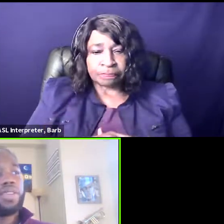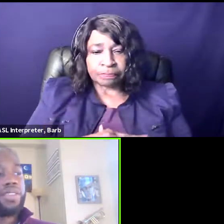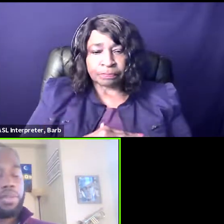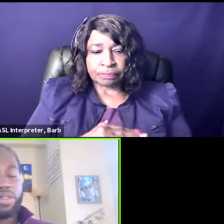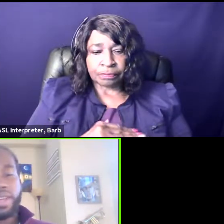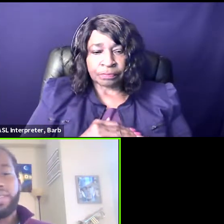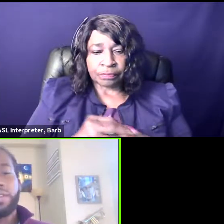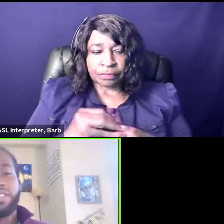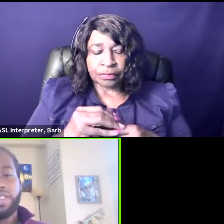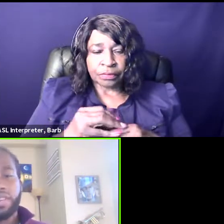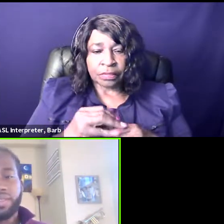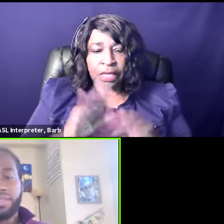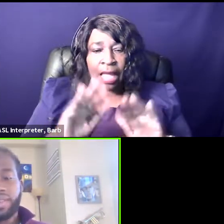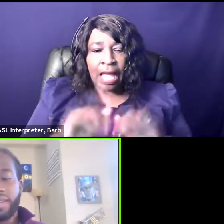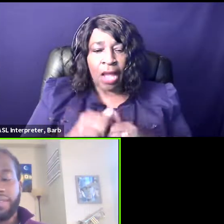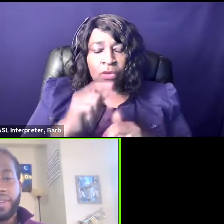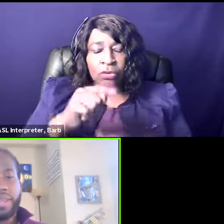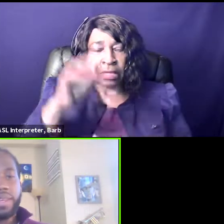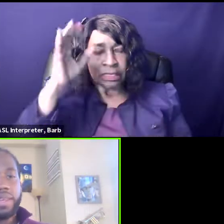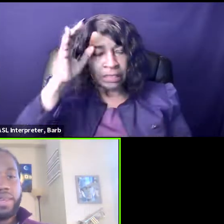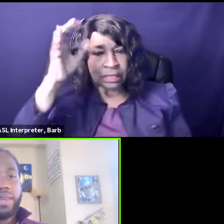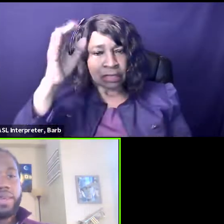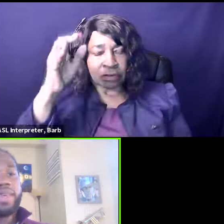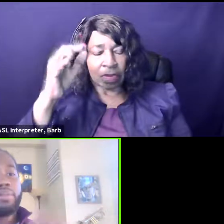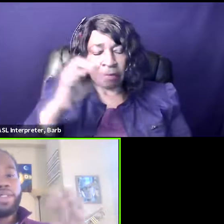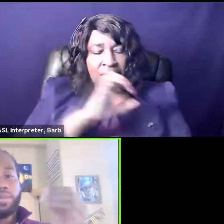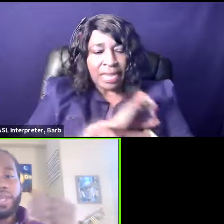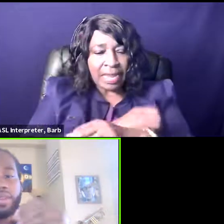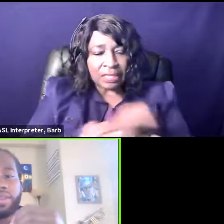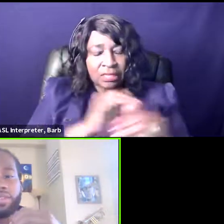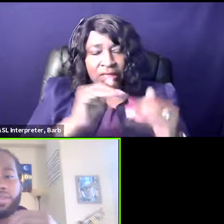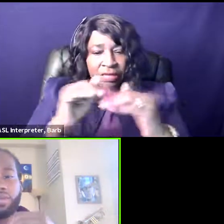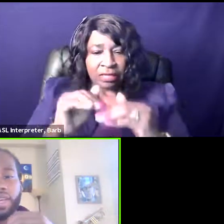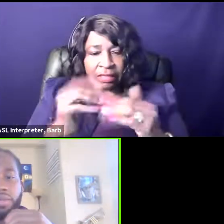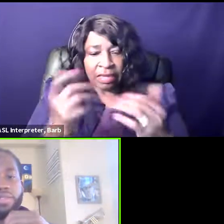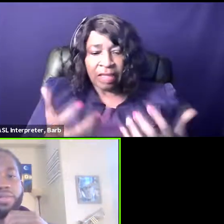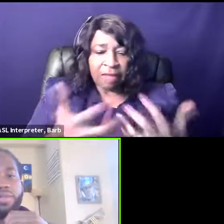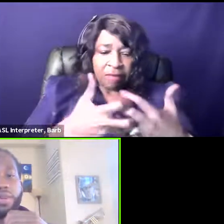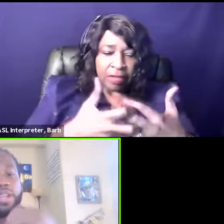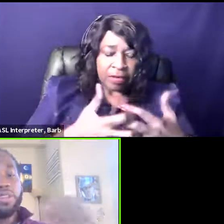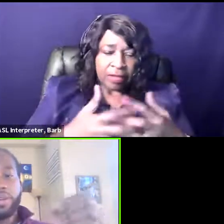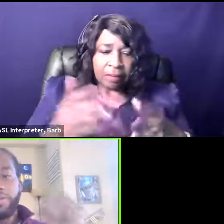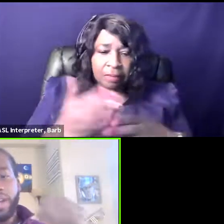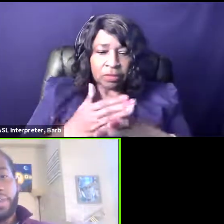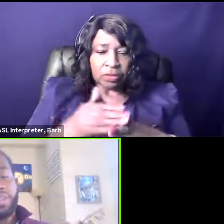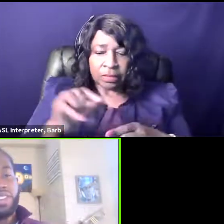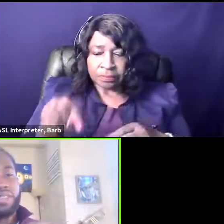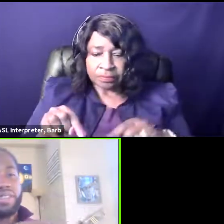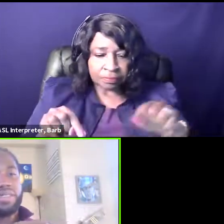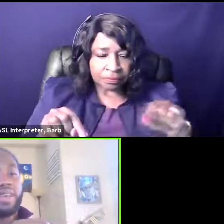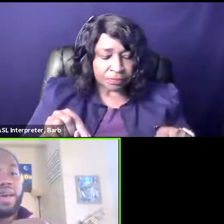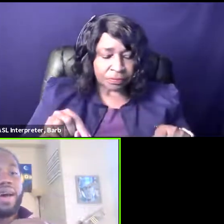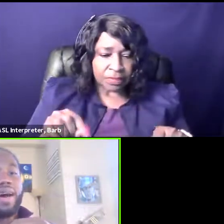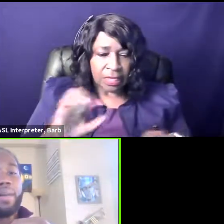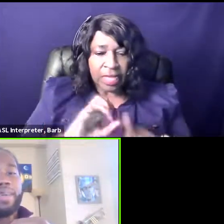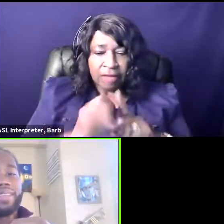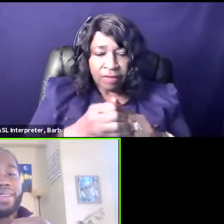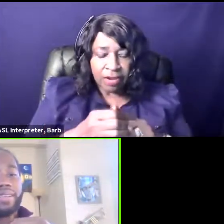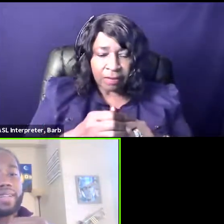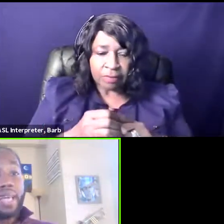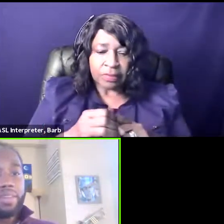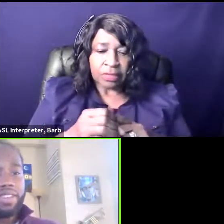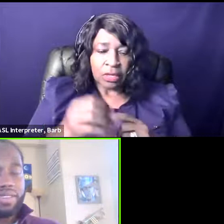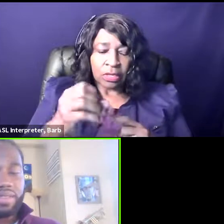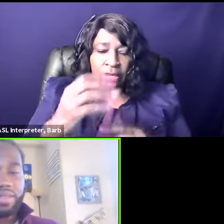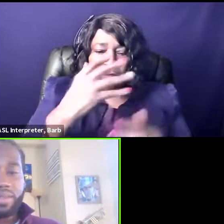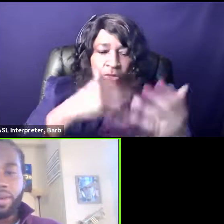how you conceptualize energy justice as kind of fitting in between these two camps of, environmental justice and